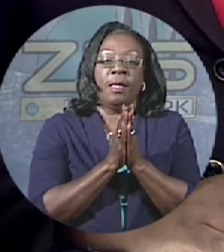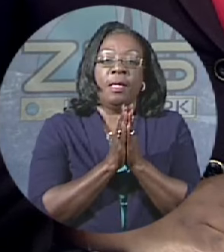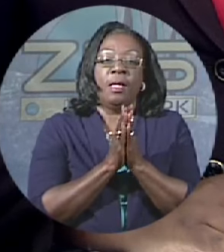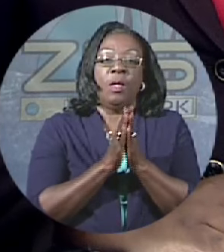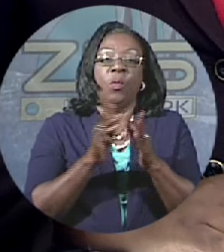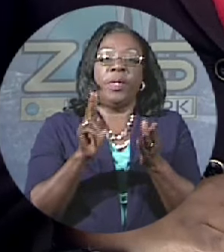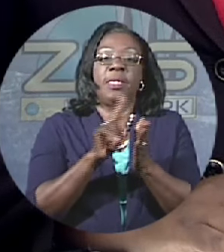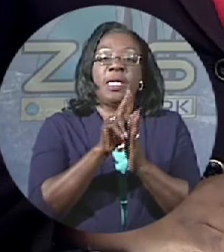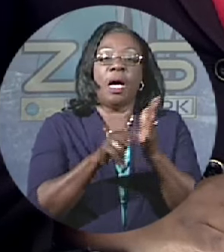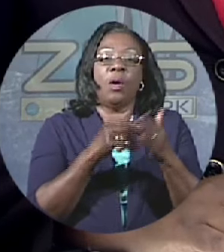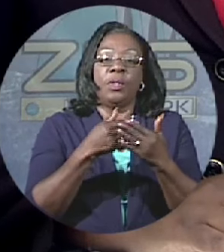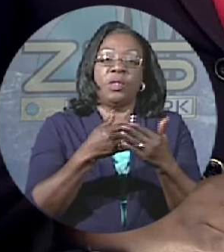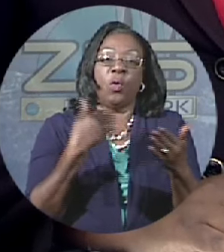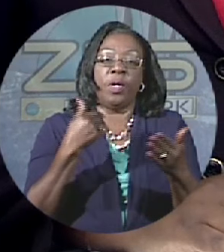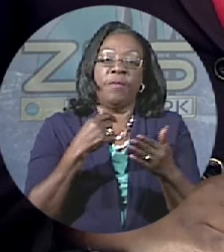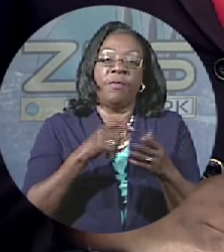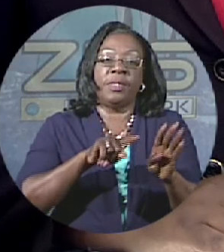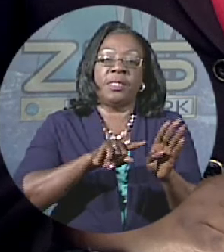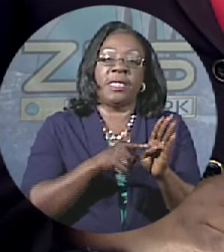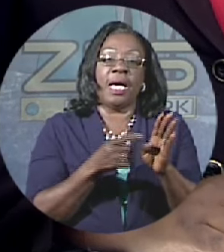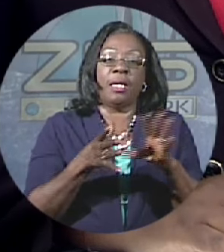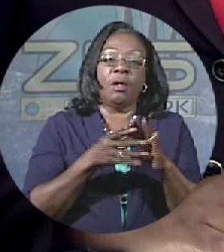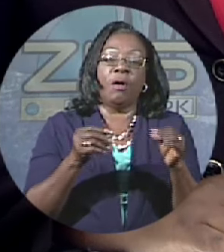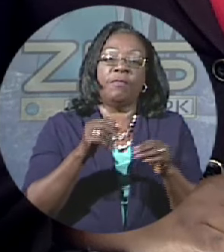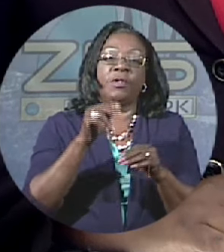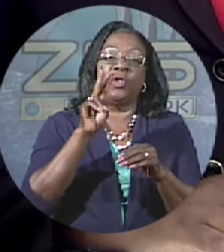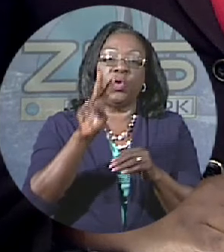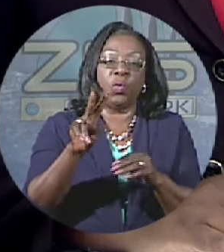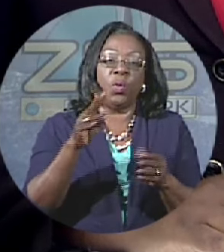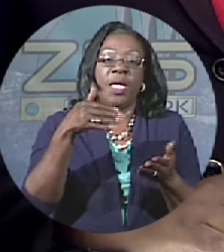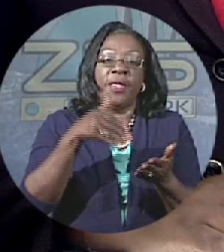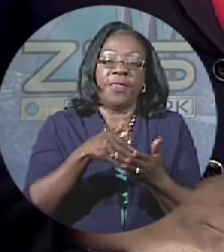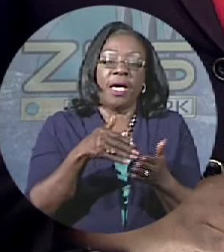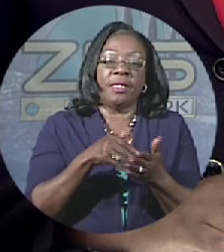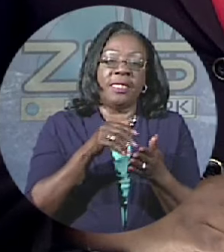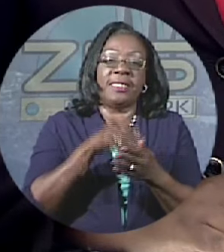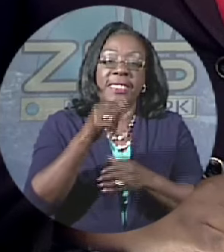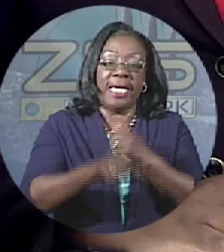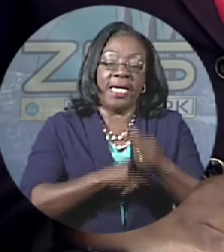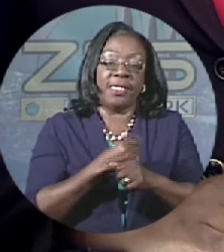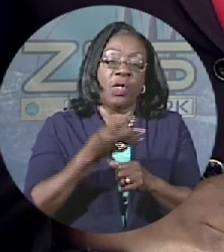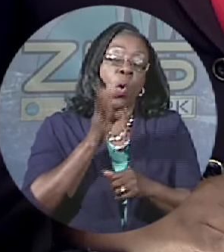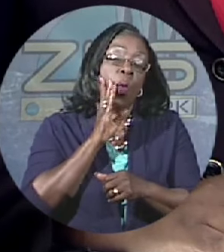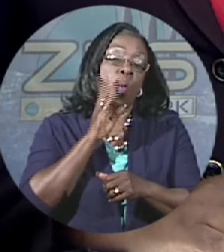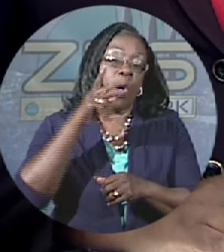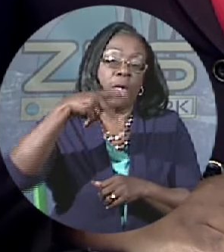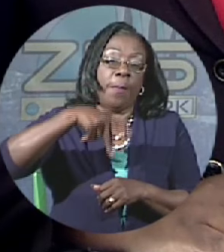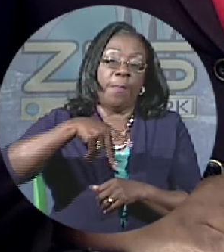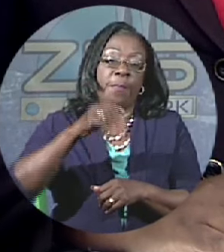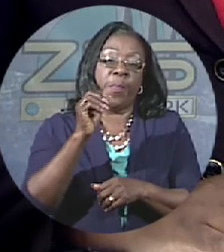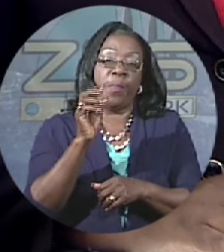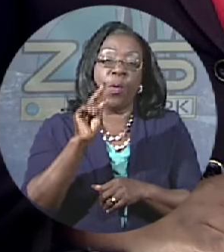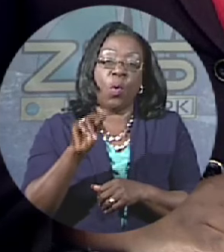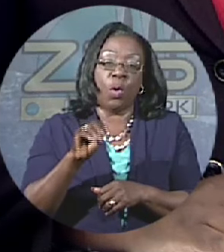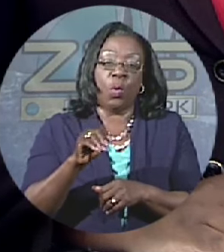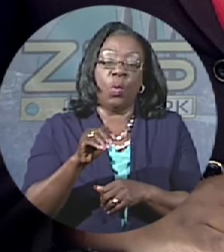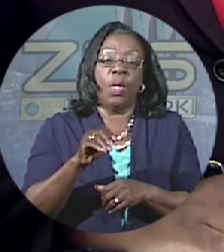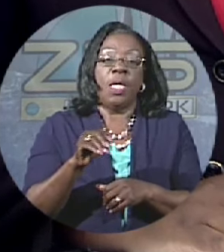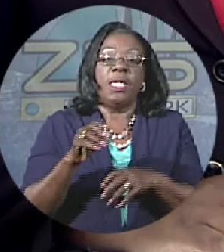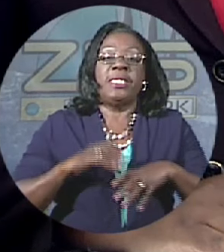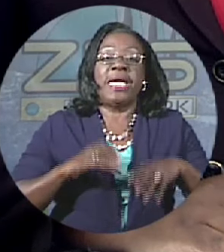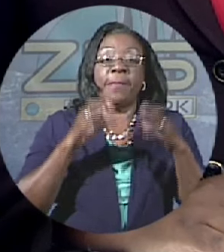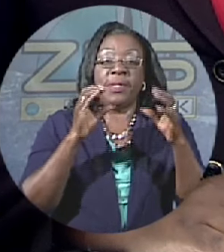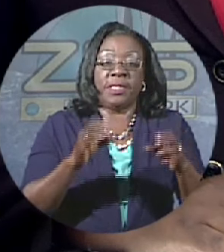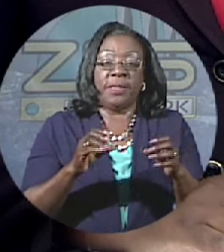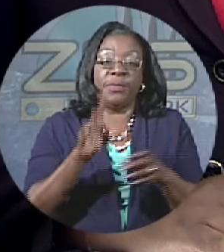We're just hours away from the start of the 2017 B.T.C. Carifta Water Polo Championships, where 20 young men will represent the Bahamas